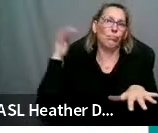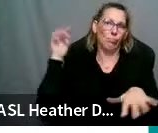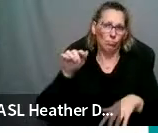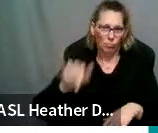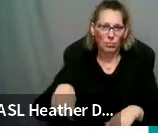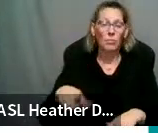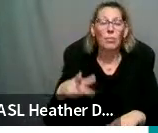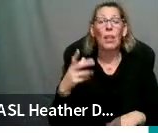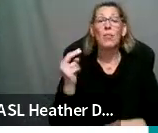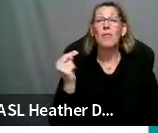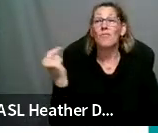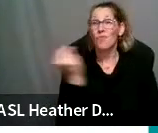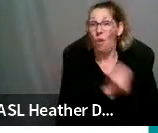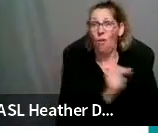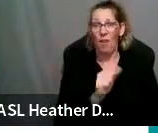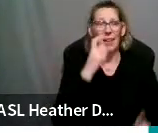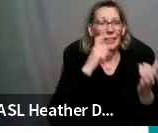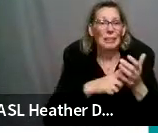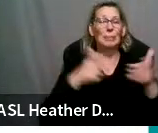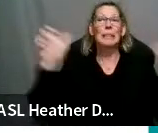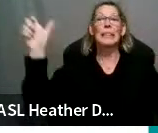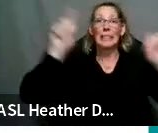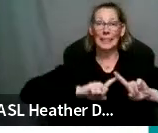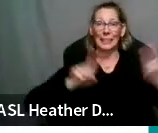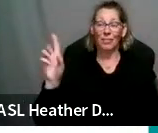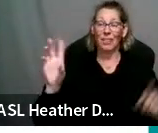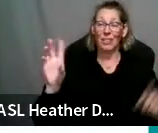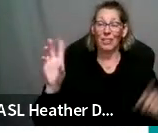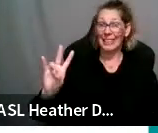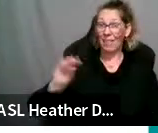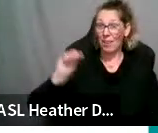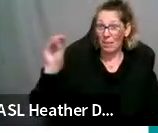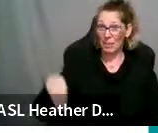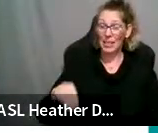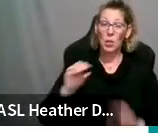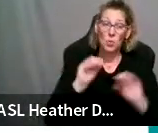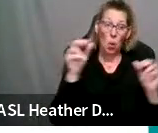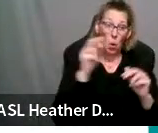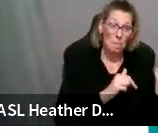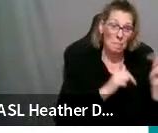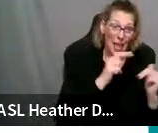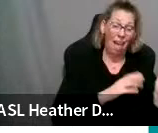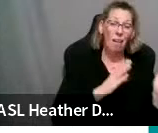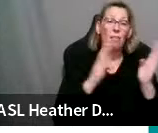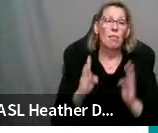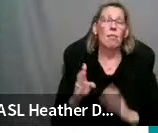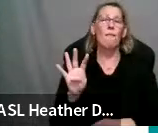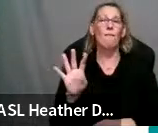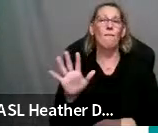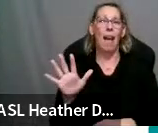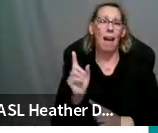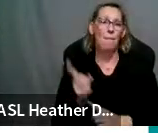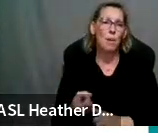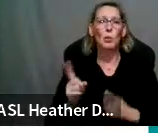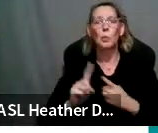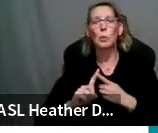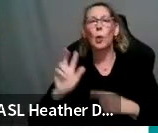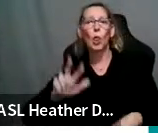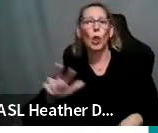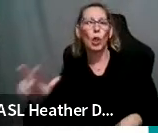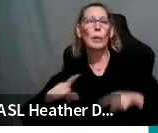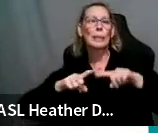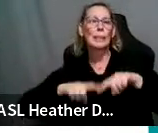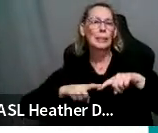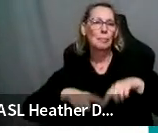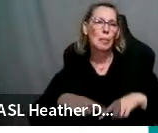the northbound, though. You can see the travel times reduced from 67 minutes for the no build to about 45 minutes or 33 minutes, depending on